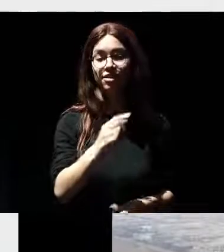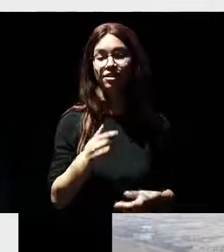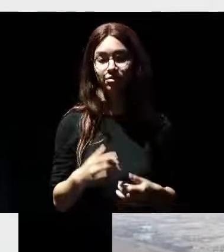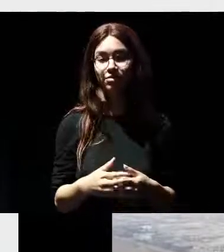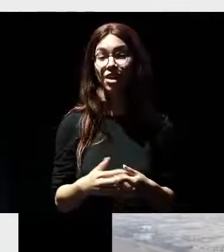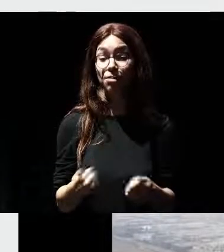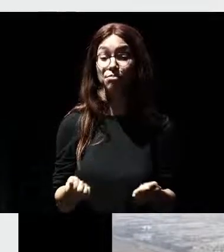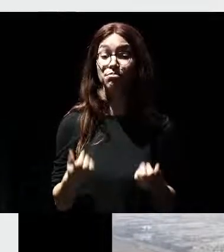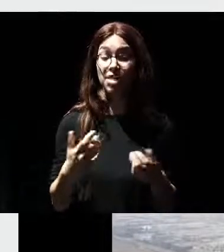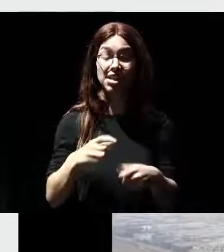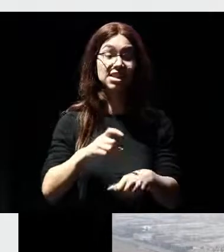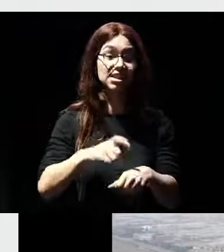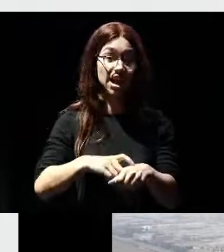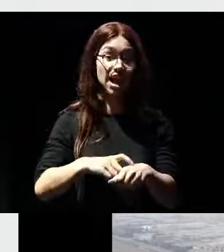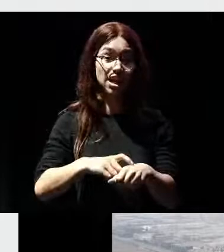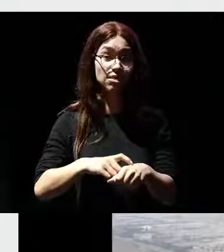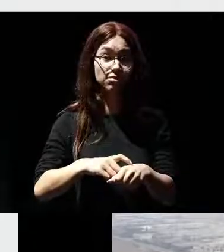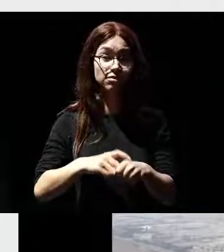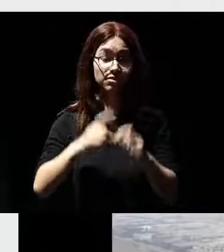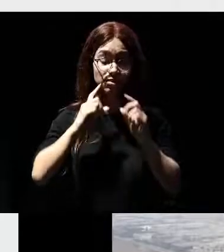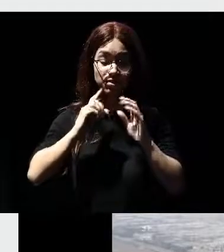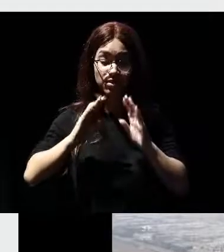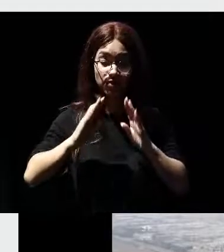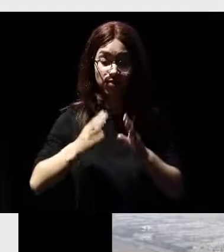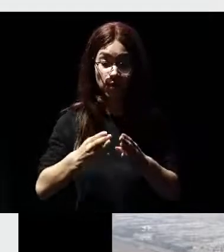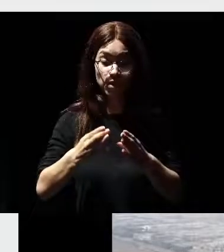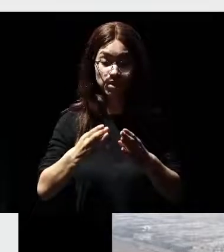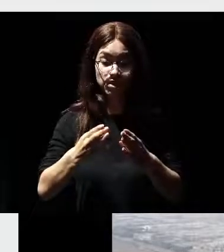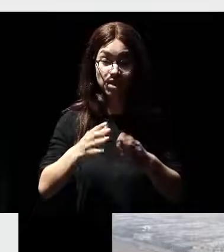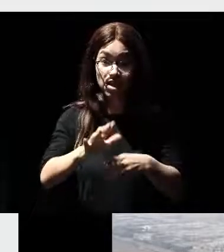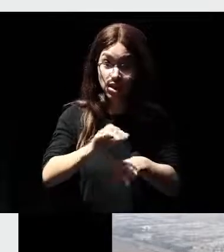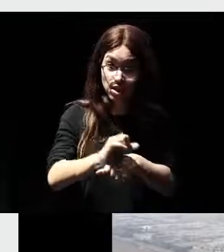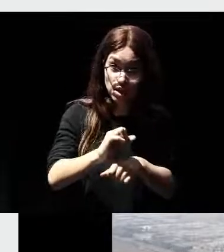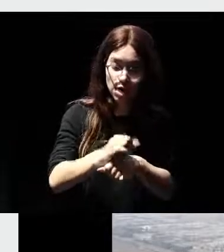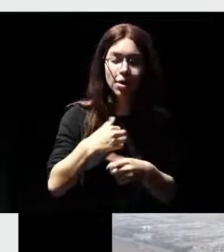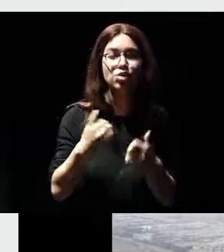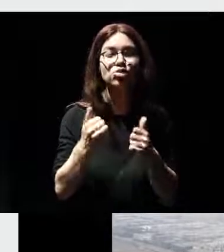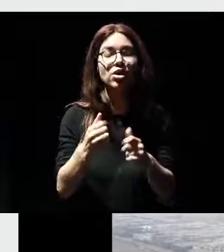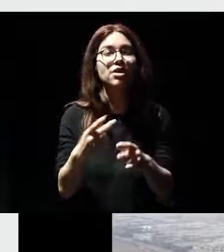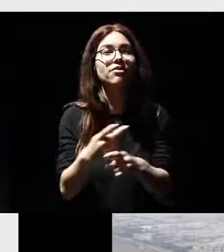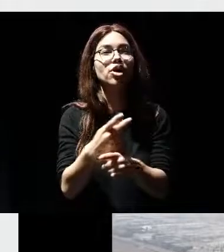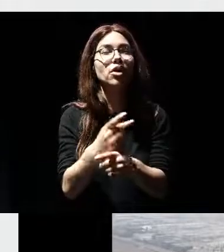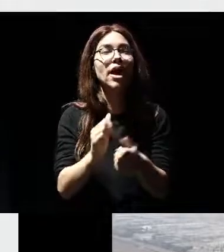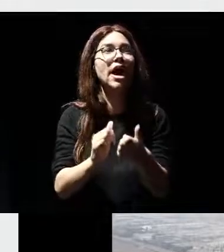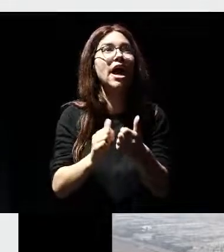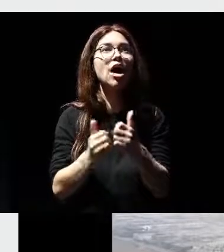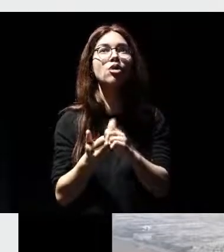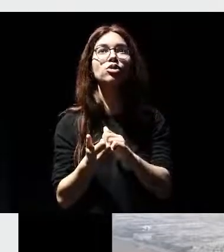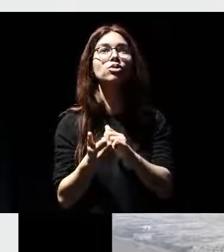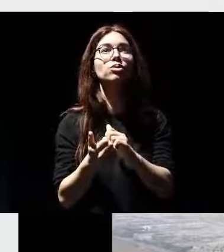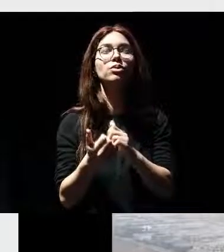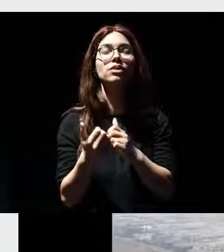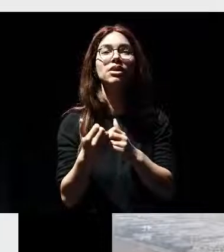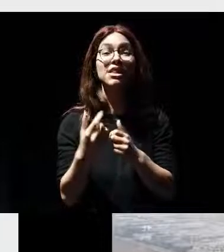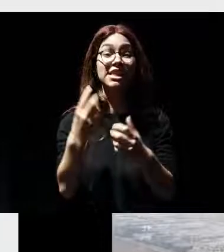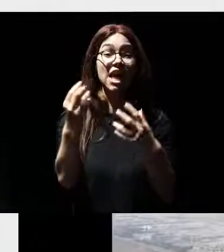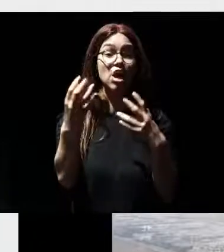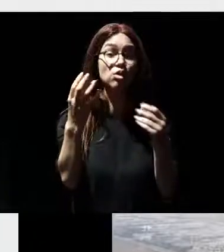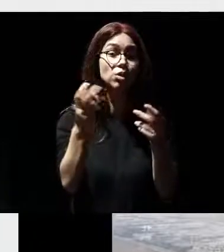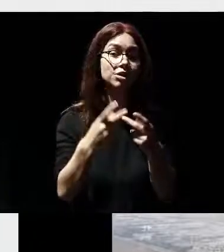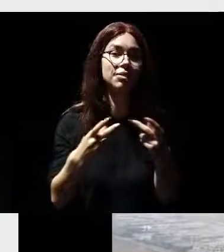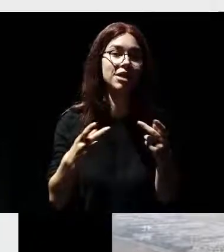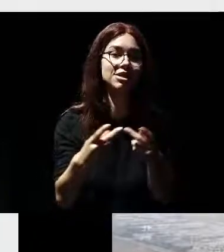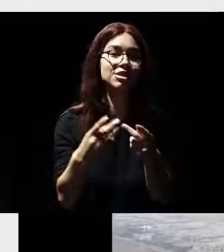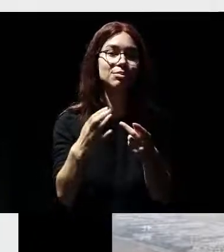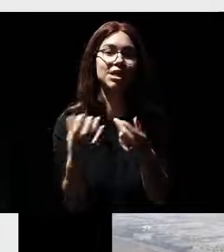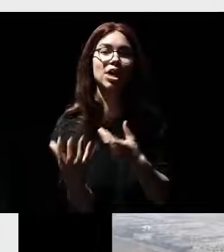significant amounts of time certainly at their job, and I was trying to find ways for these outdoor spaces